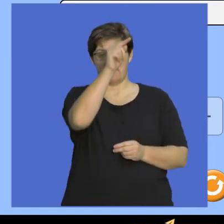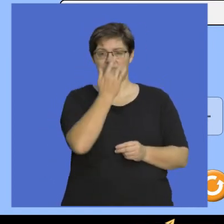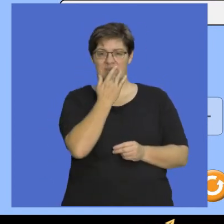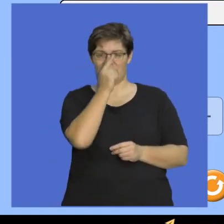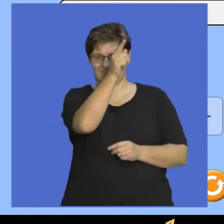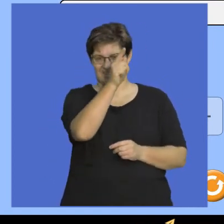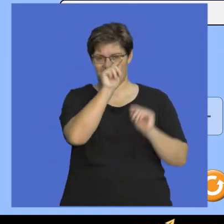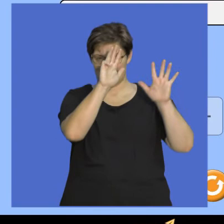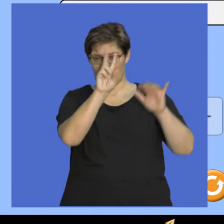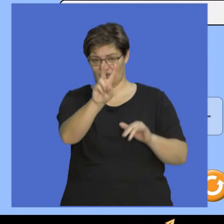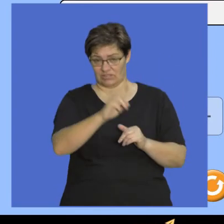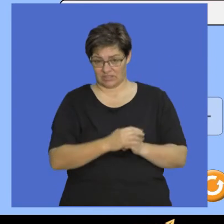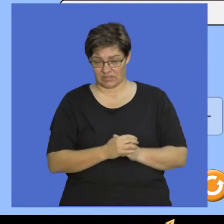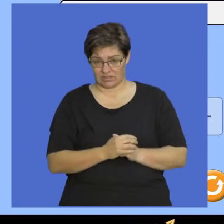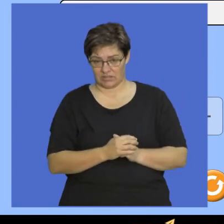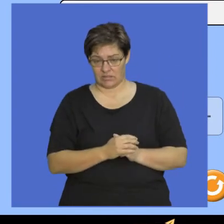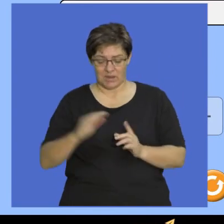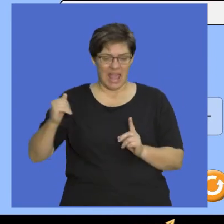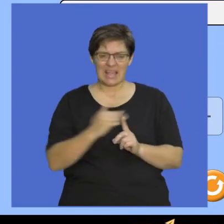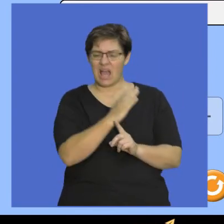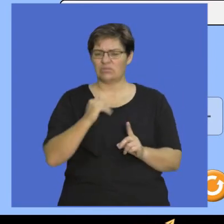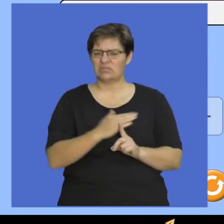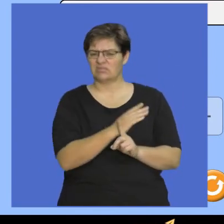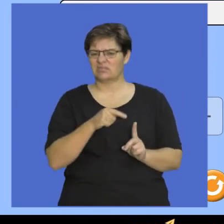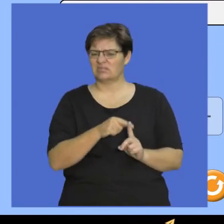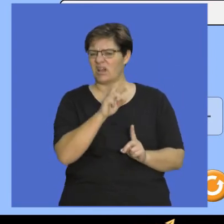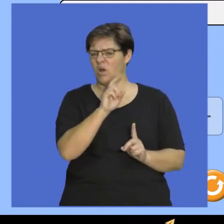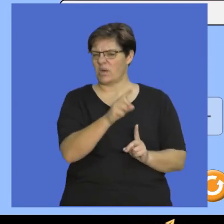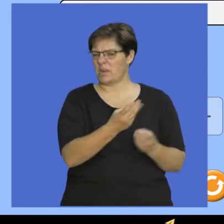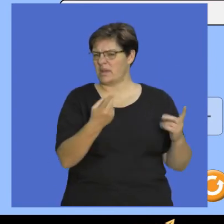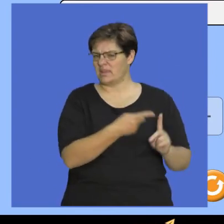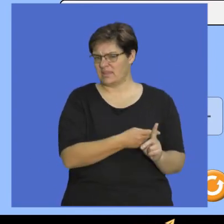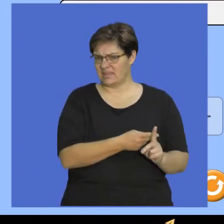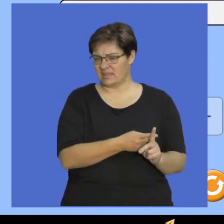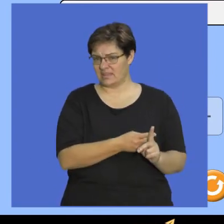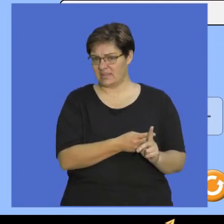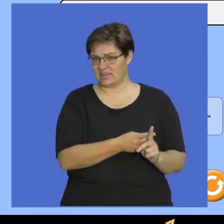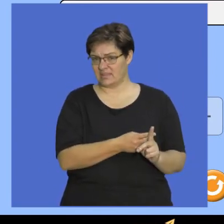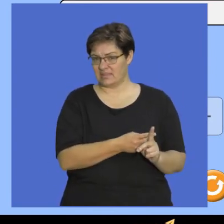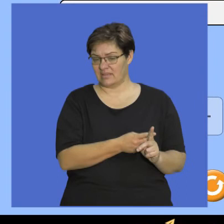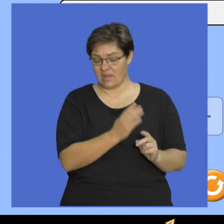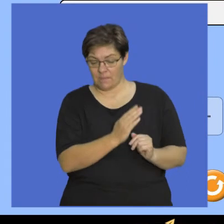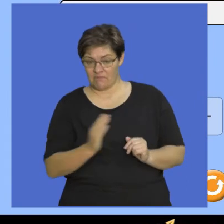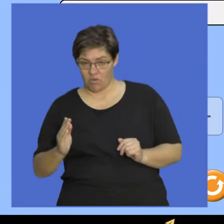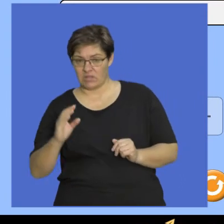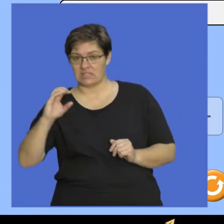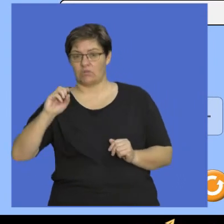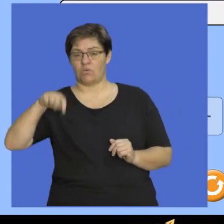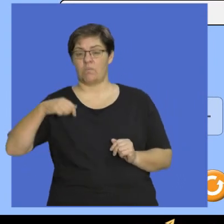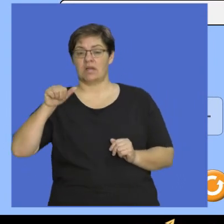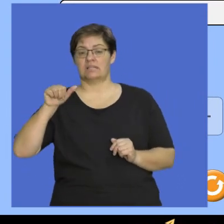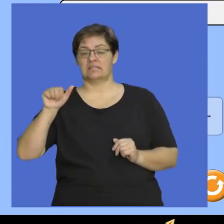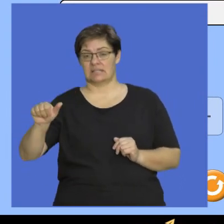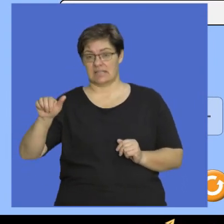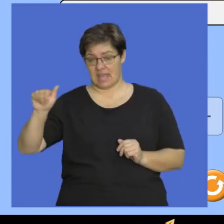okay? But how much current passes through R1? You'll realize that before R1, there is 0.6